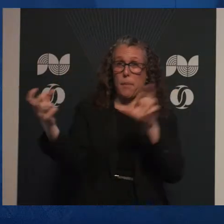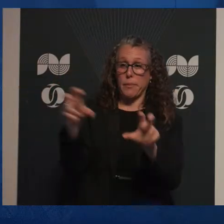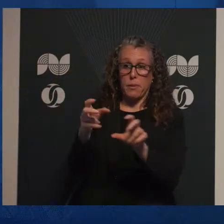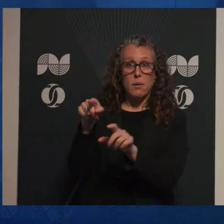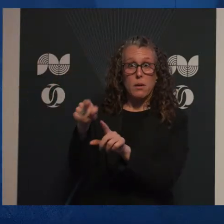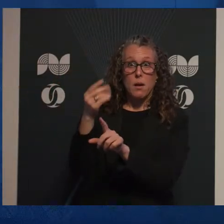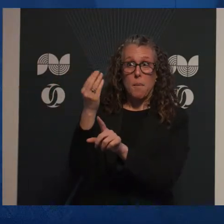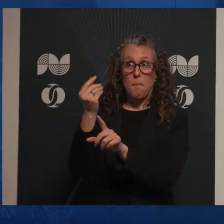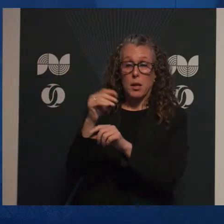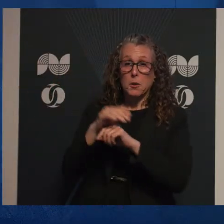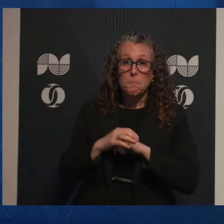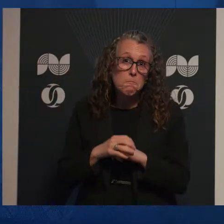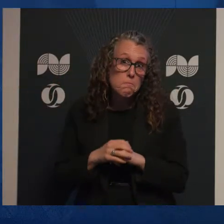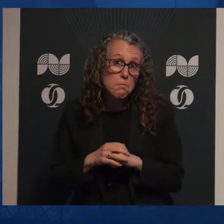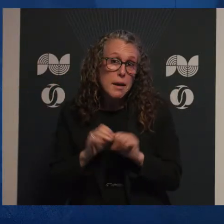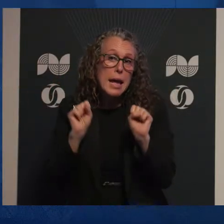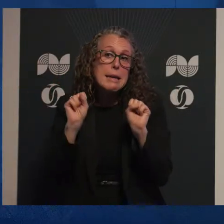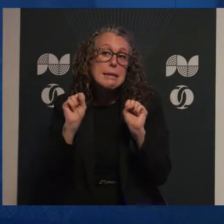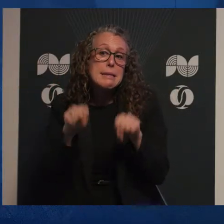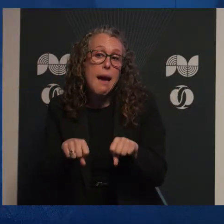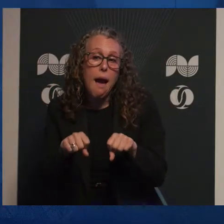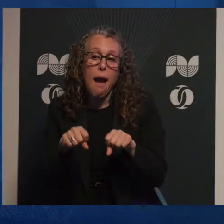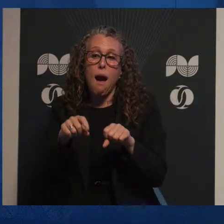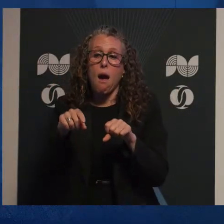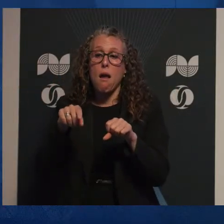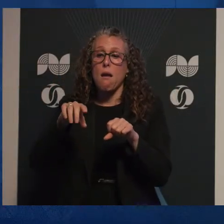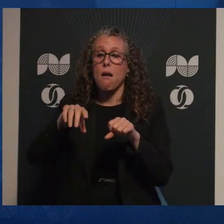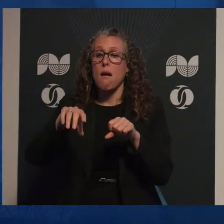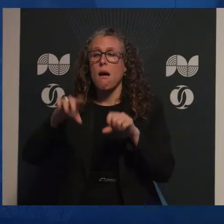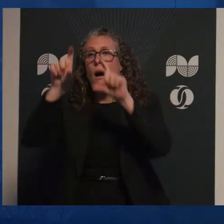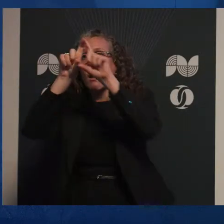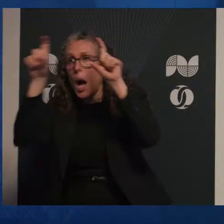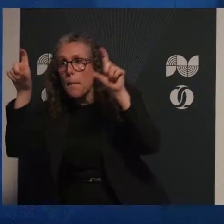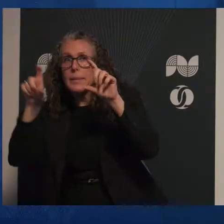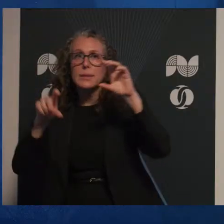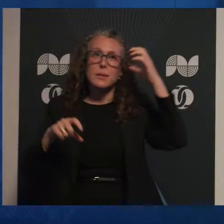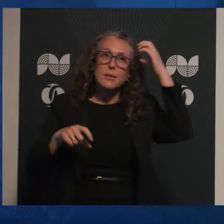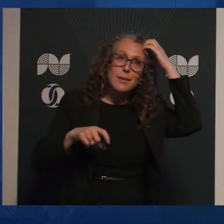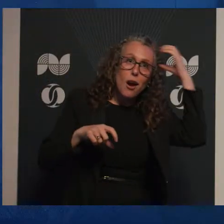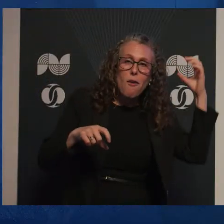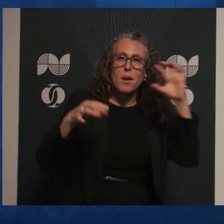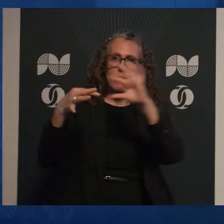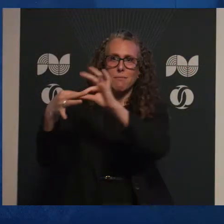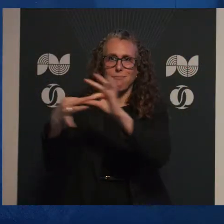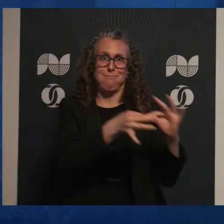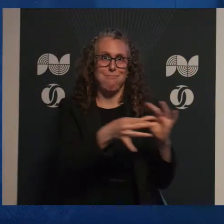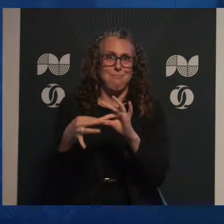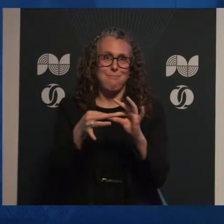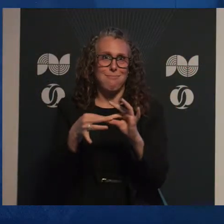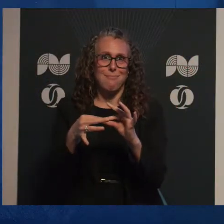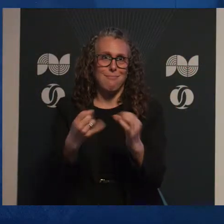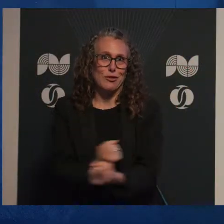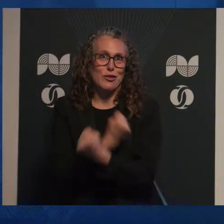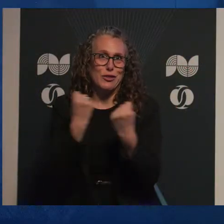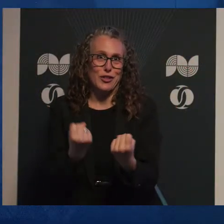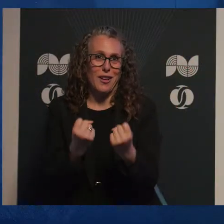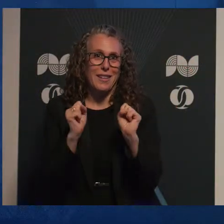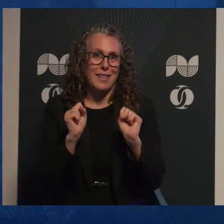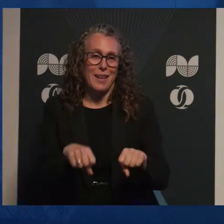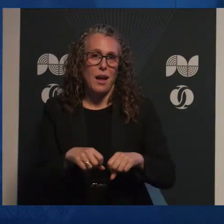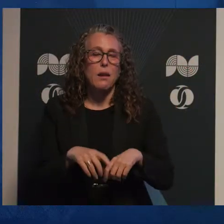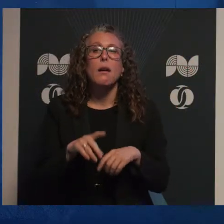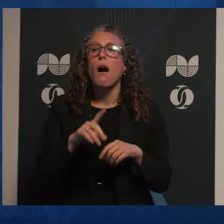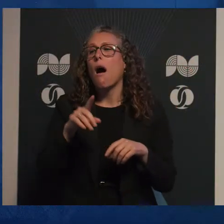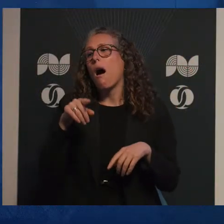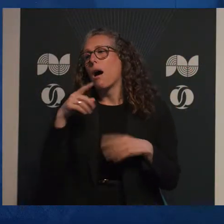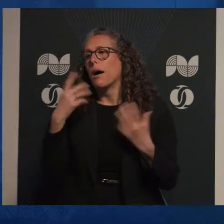we increase the mutual dependence so that companies and countries are not having, for example, to do an environmental impact assessment